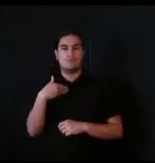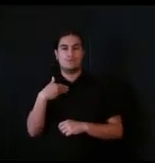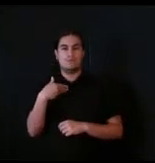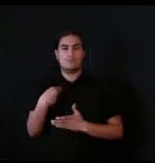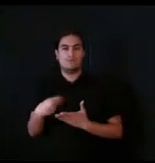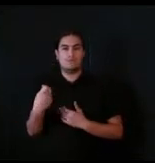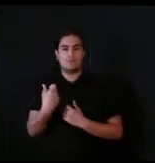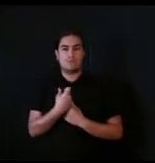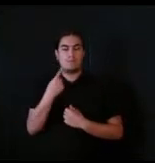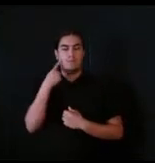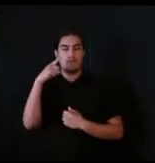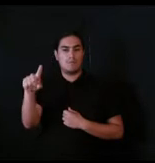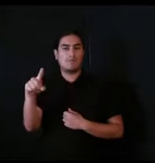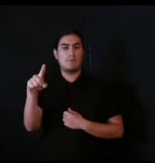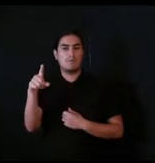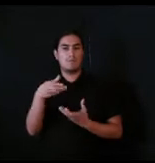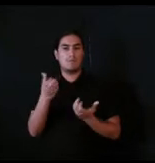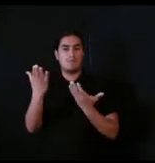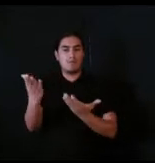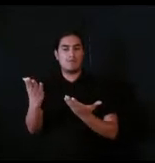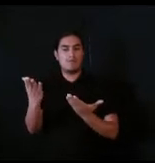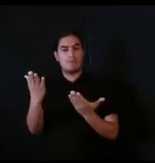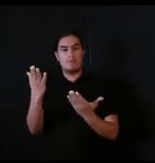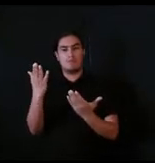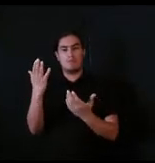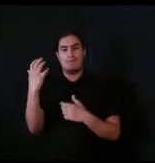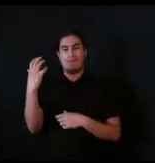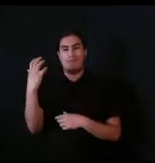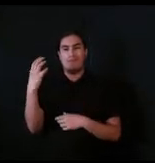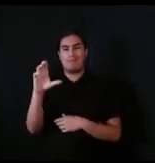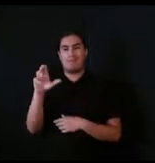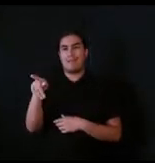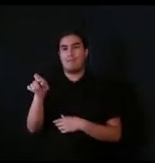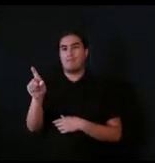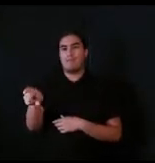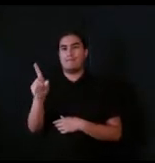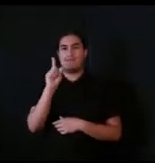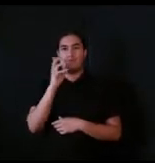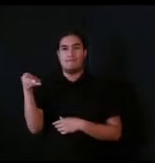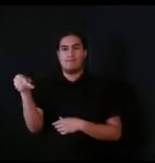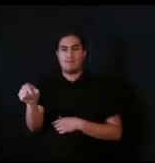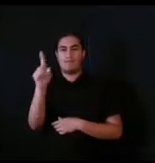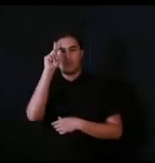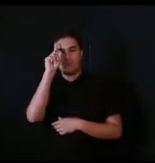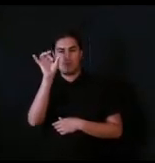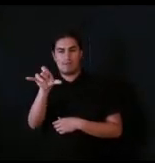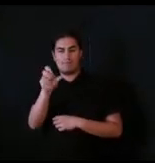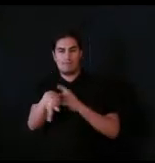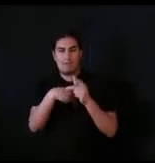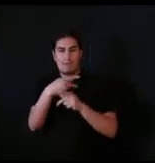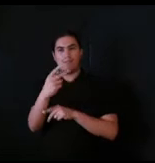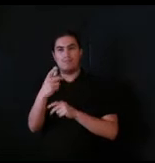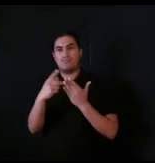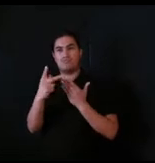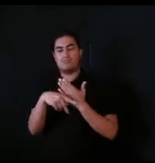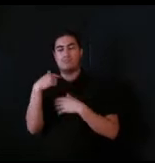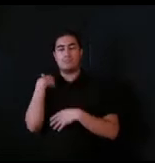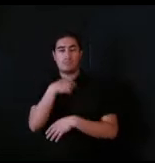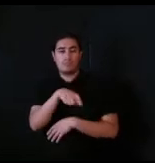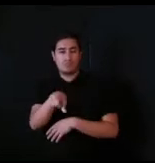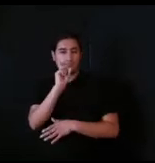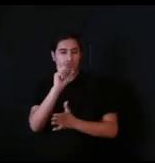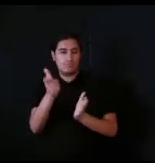to help provide some of the capital that's needed to fund these infrastructure projects we should identify a